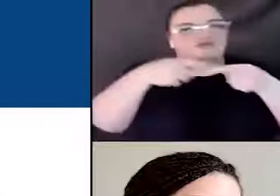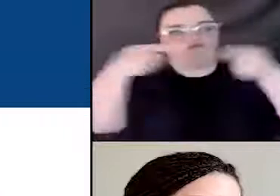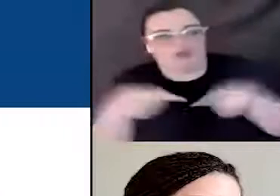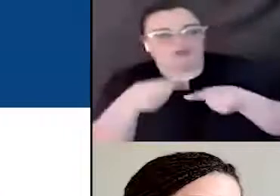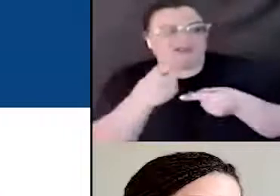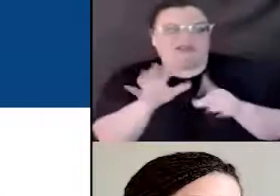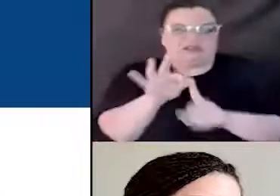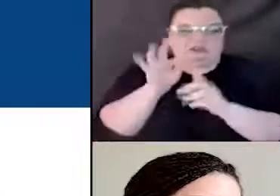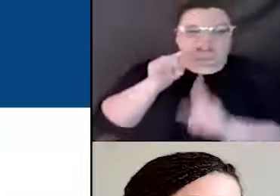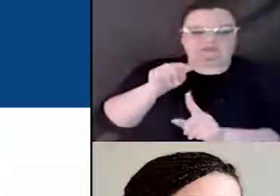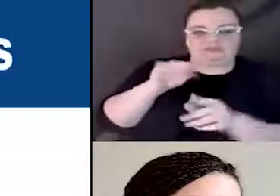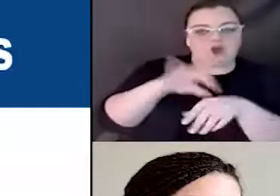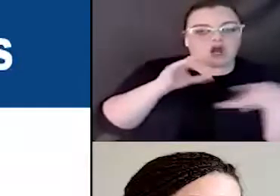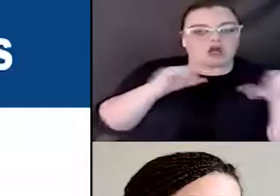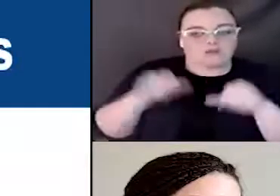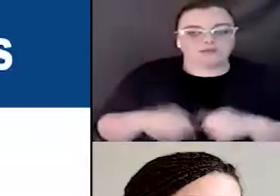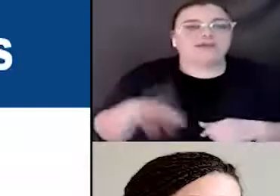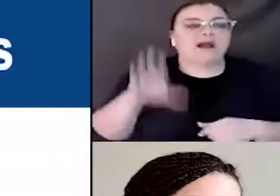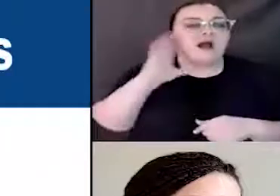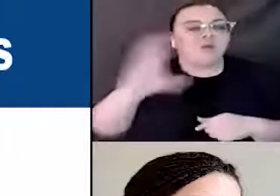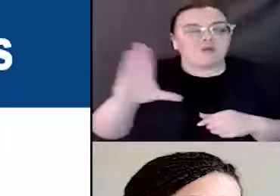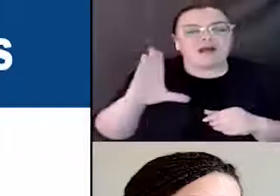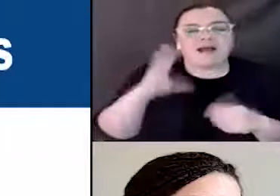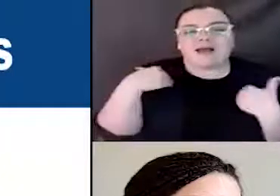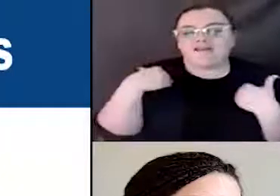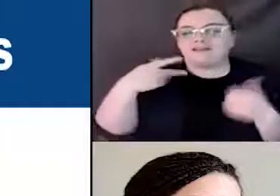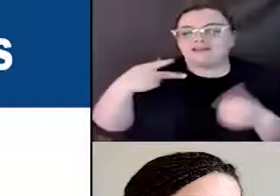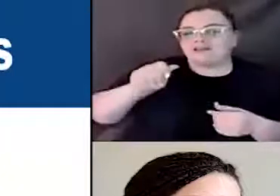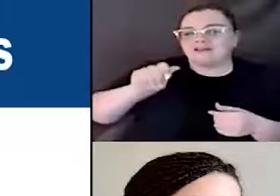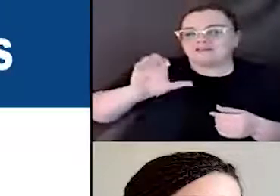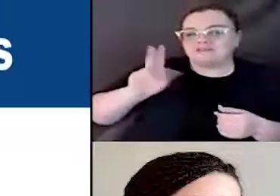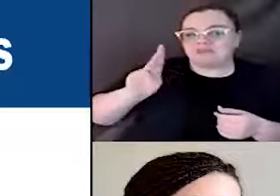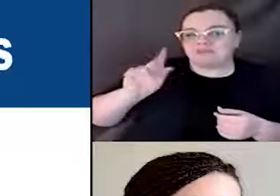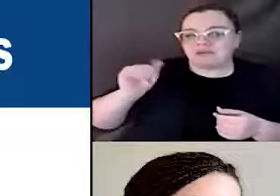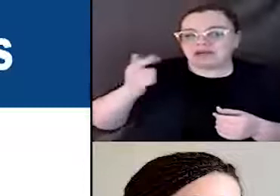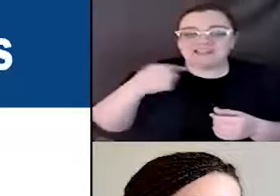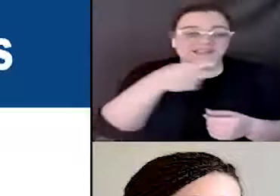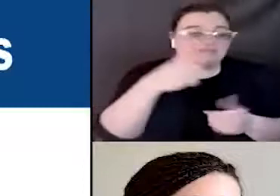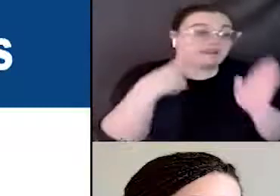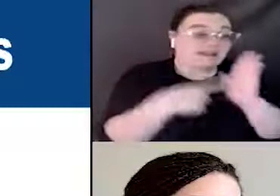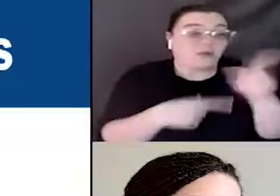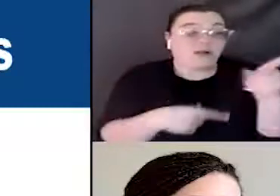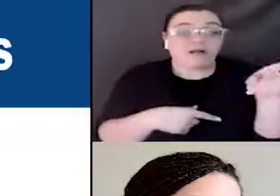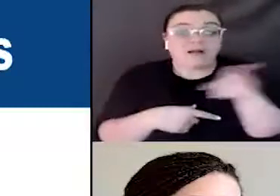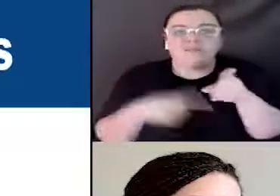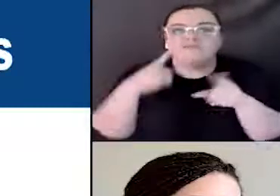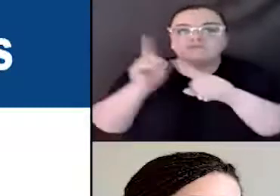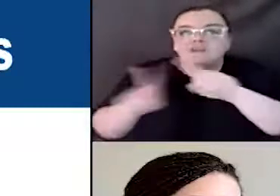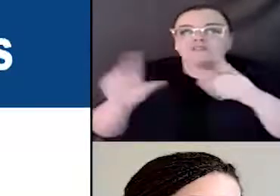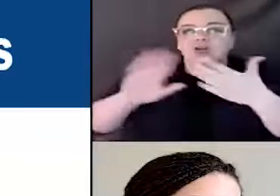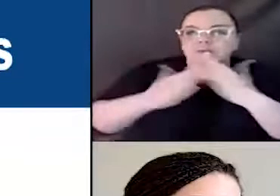earthquakes. So there will be packages similar to this for different communities, and even some more types of